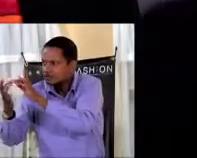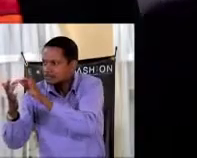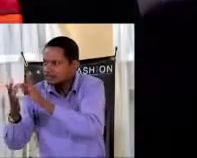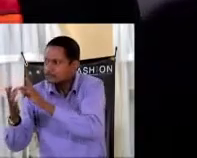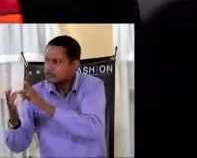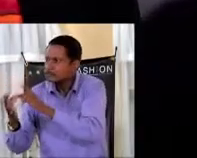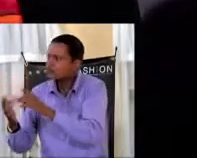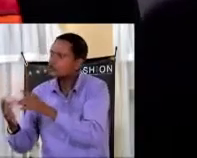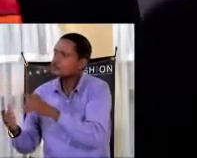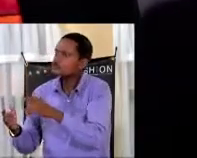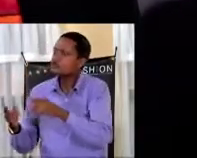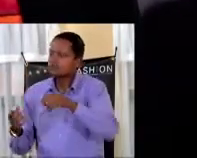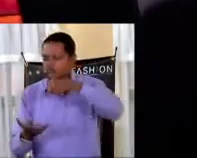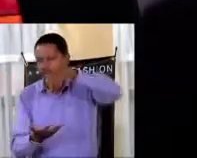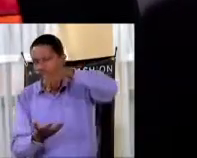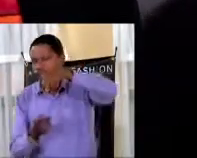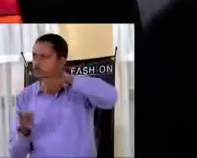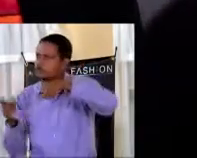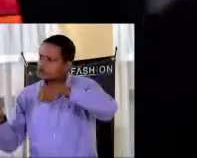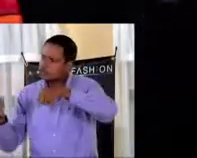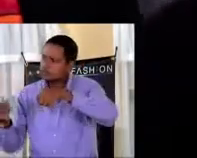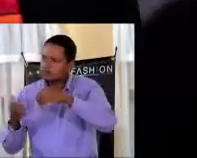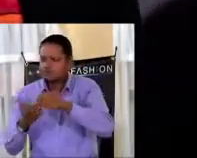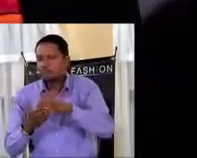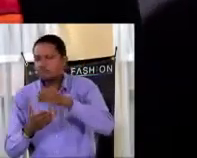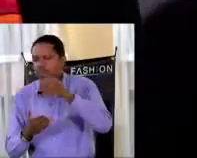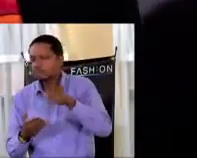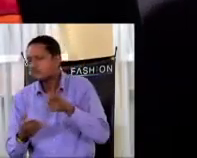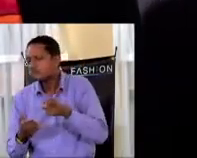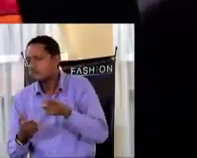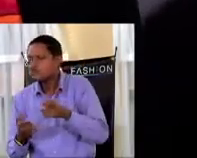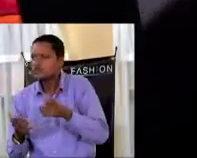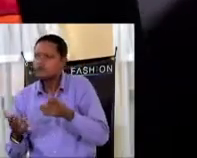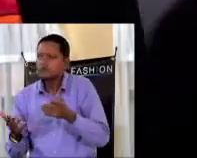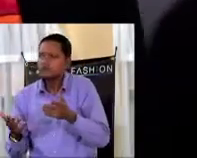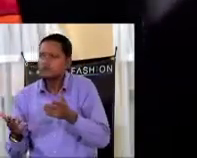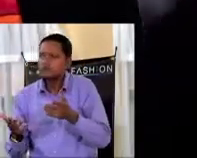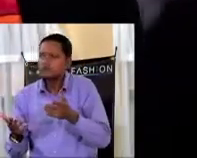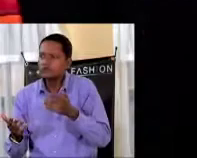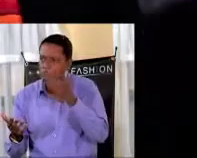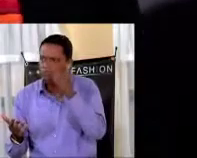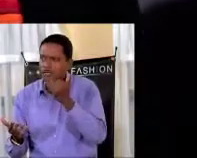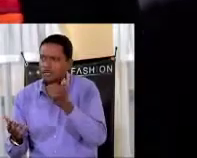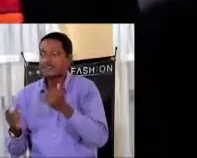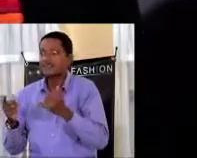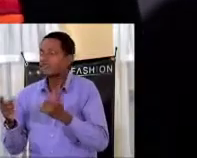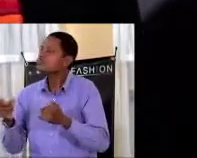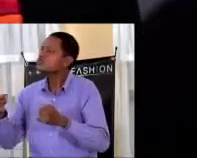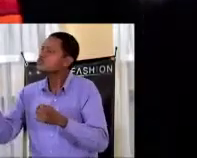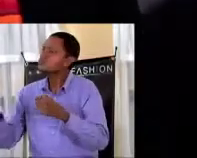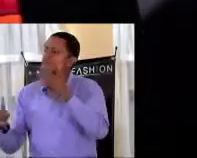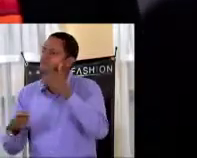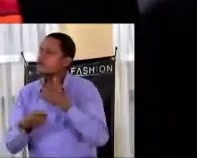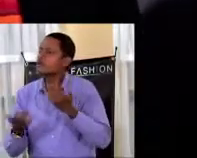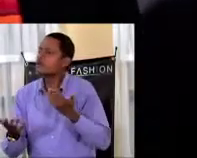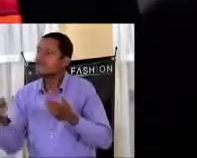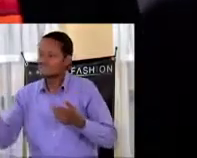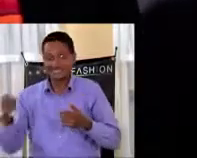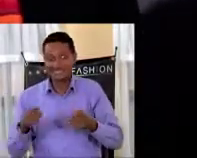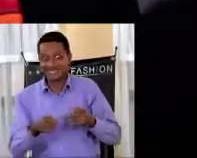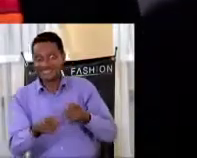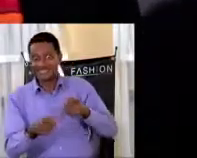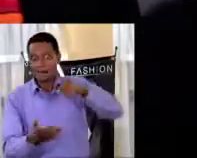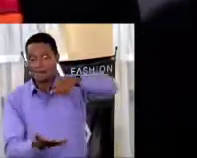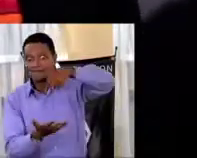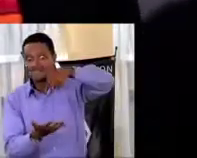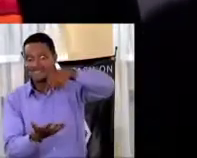what will make them purchase this product as opposed to this product, right? And they said, you know, the uniqueness of it is what will make them purchase it.